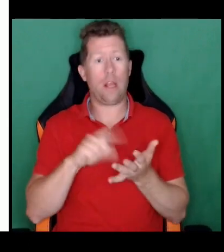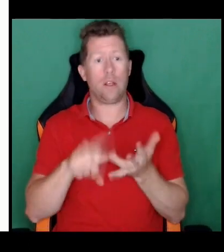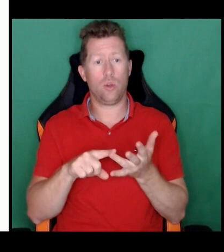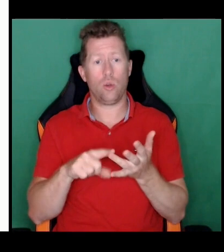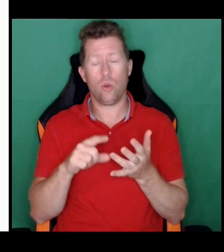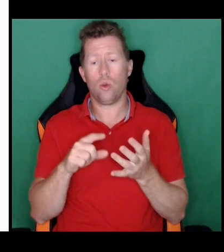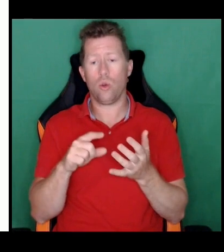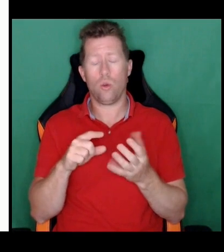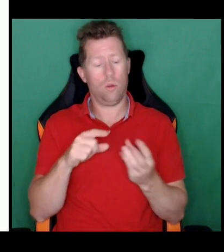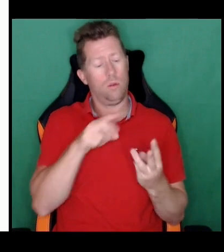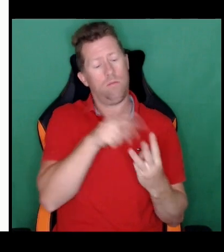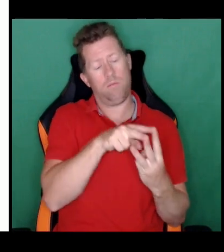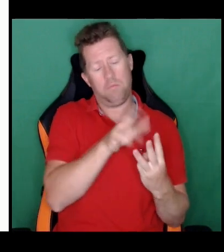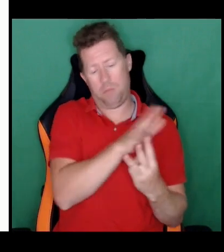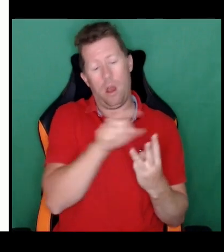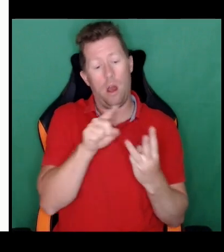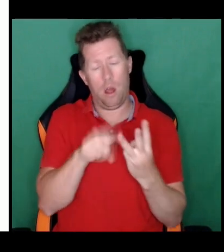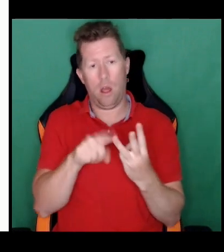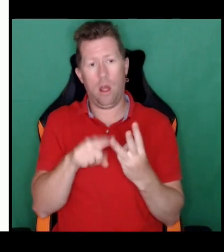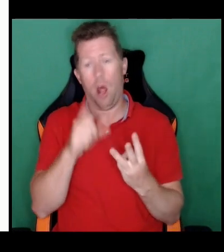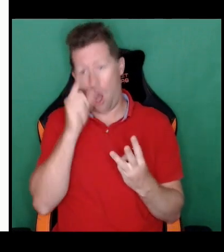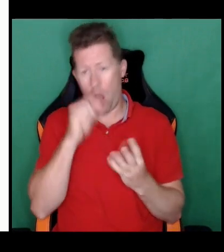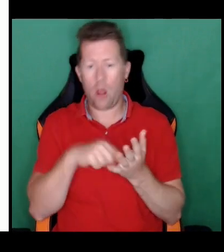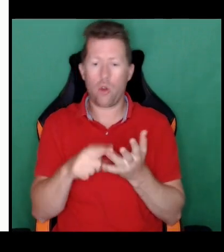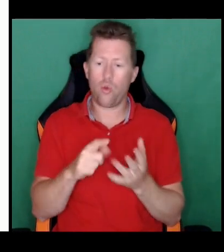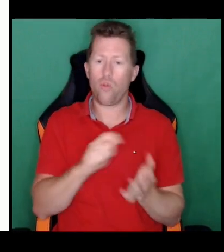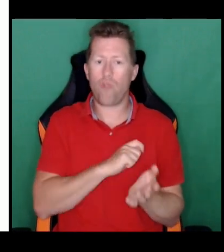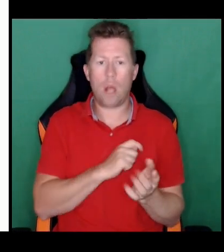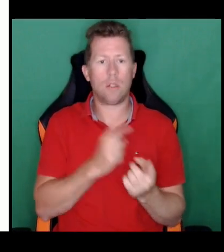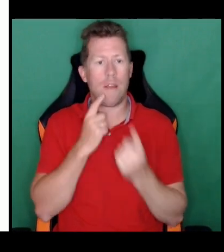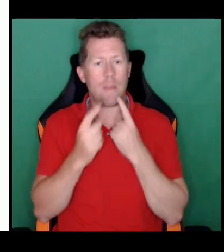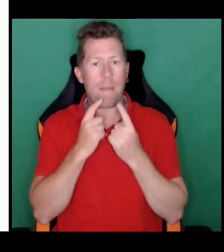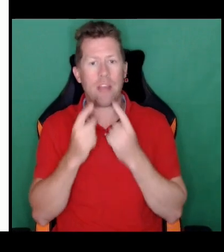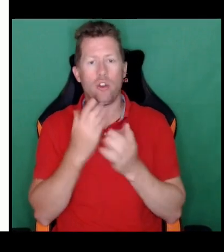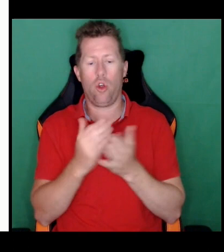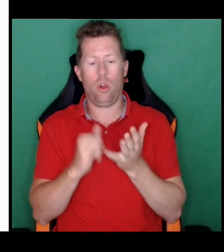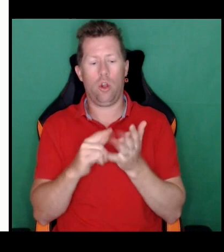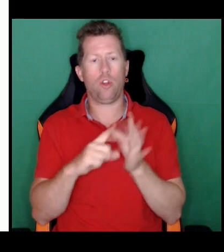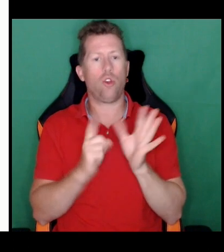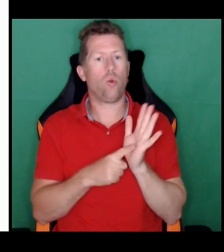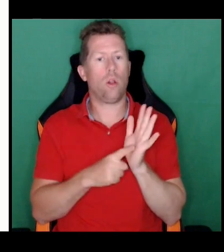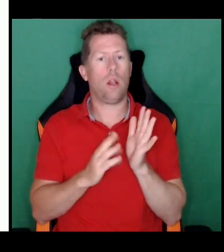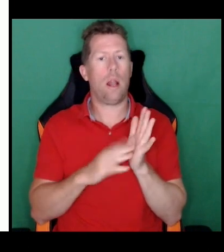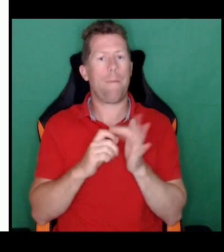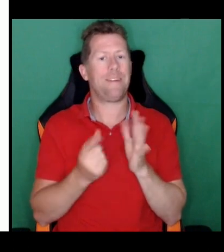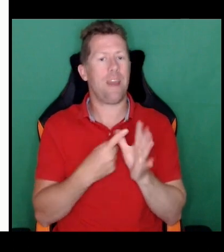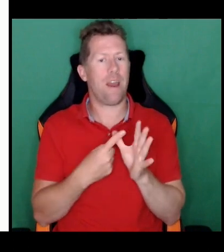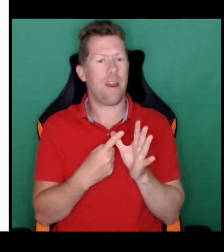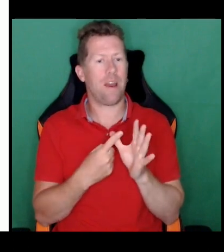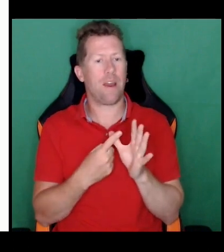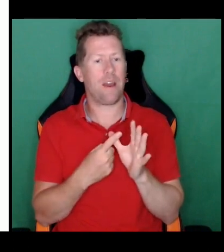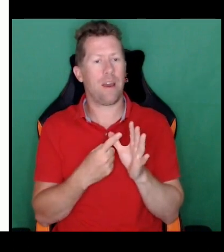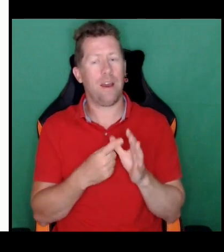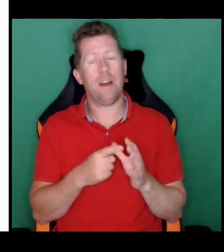the other non-vape segments to trust the information about vaping on social media. So this is the last point I would make about this segment, is